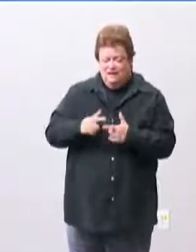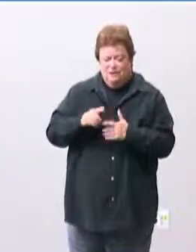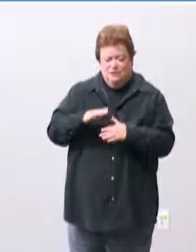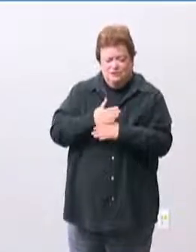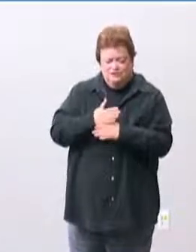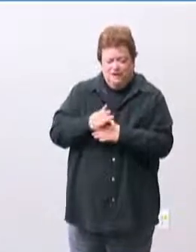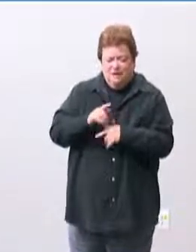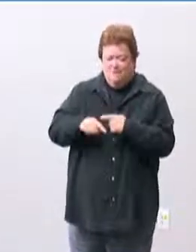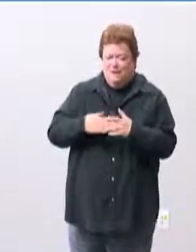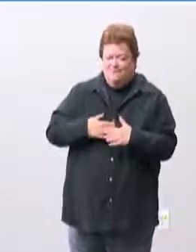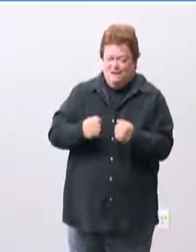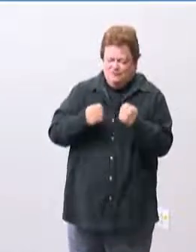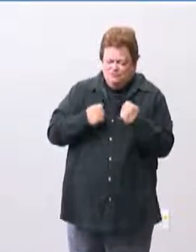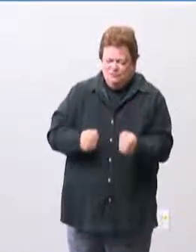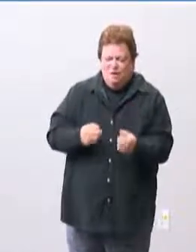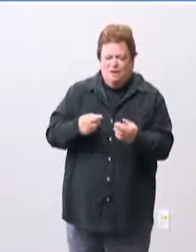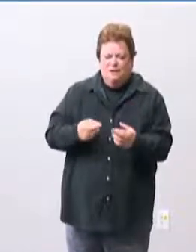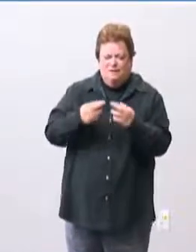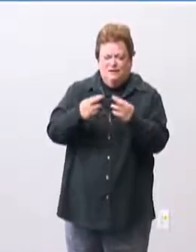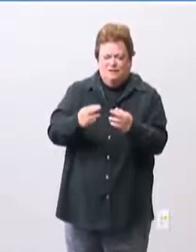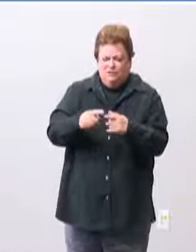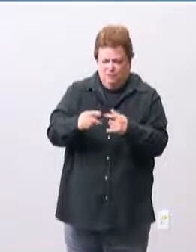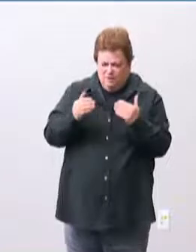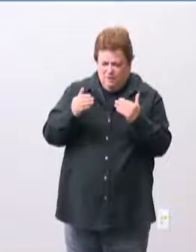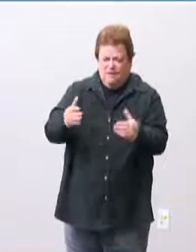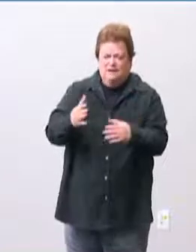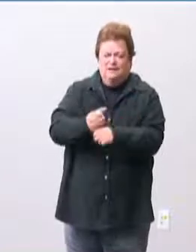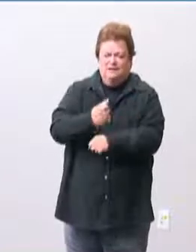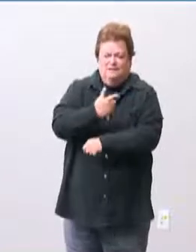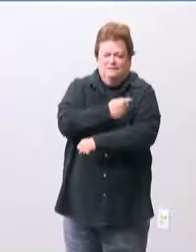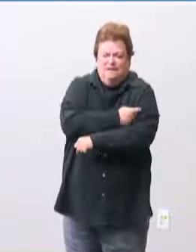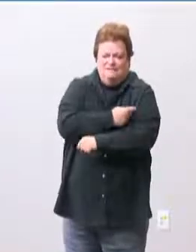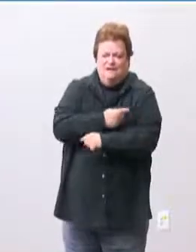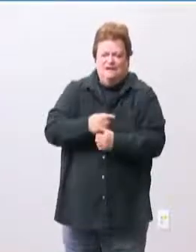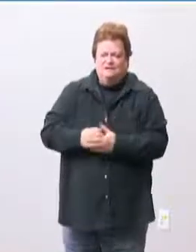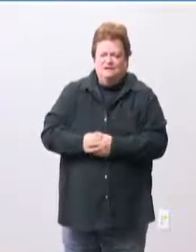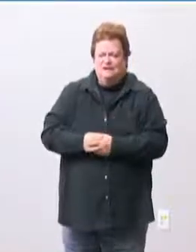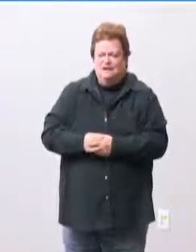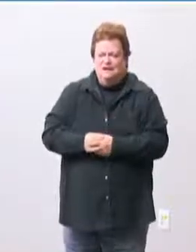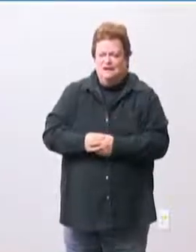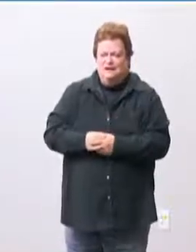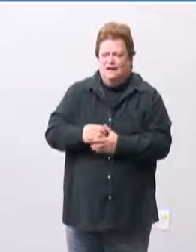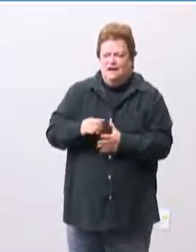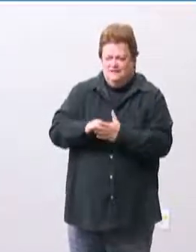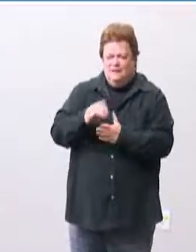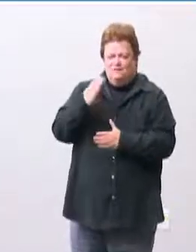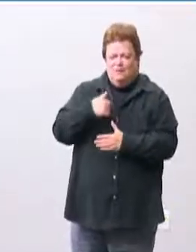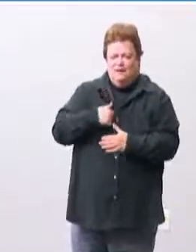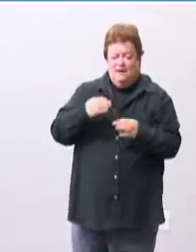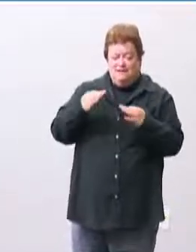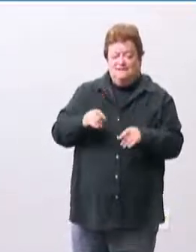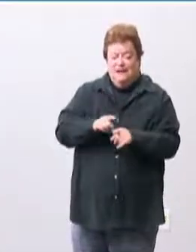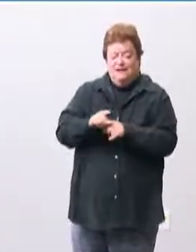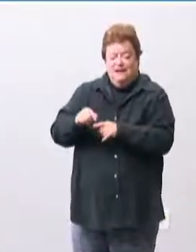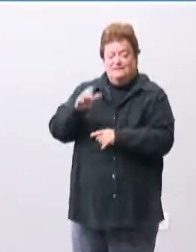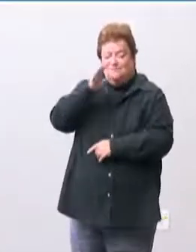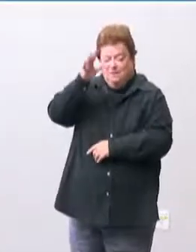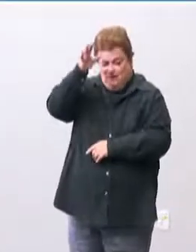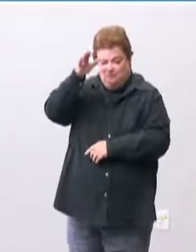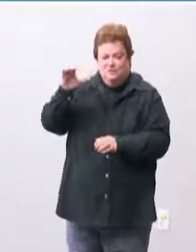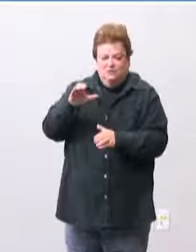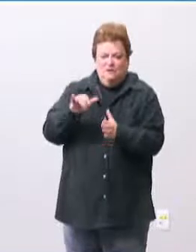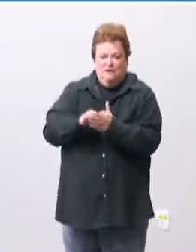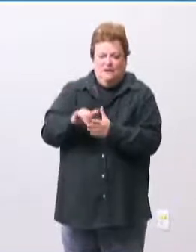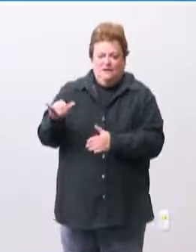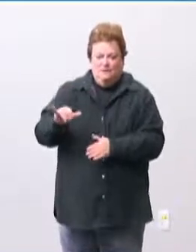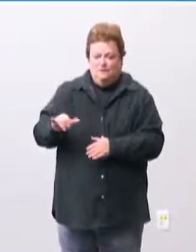my strong recommendation to get 5 and up vaccinated against COVID and why I chose to do that as a parent as well.